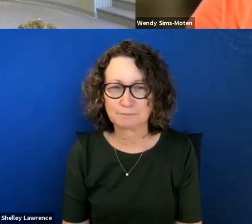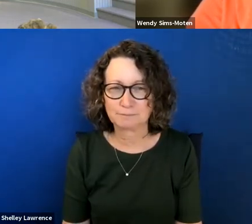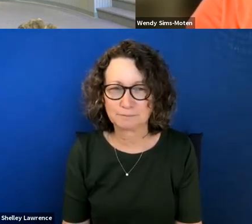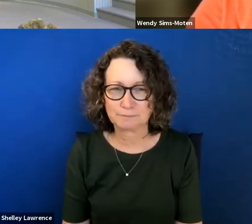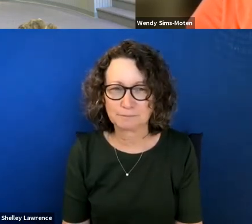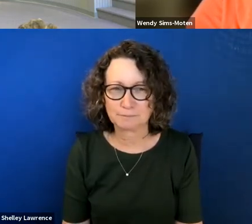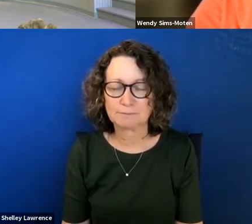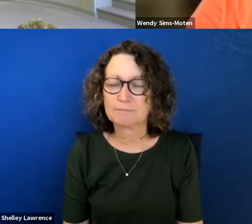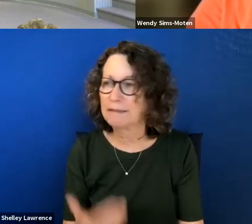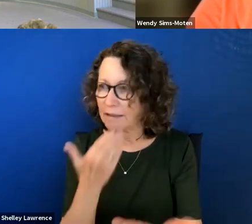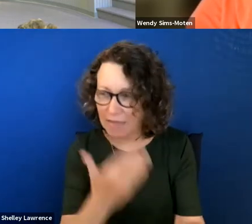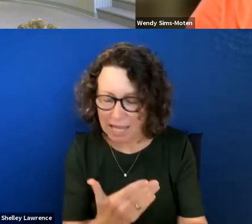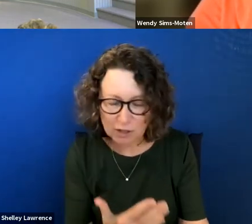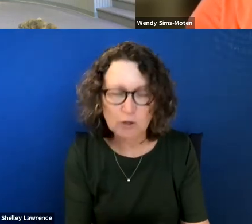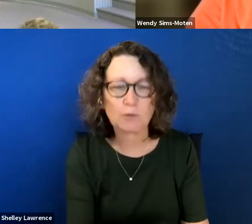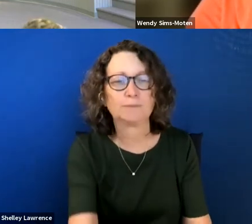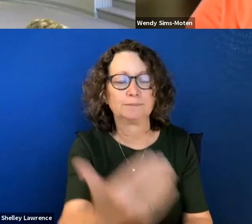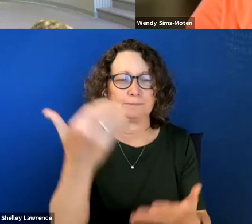Thank you.